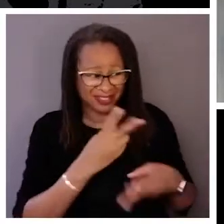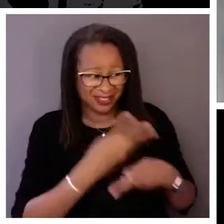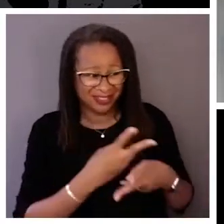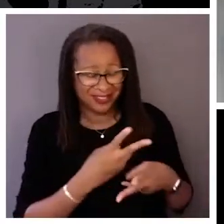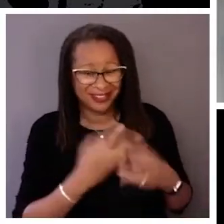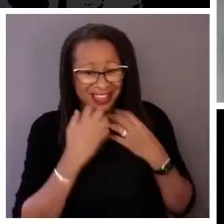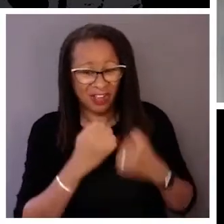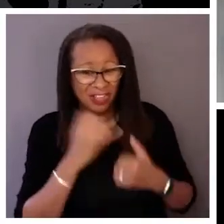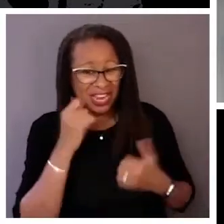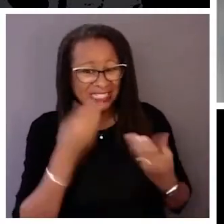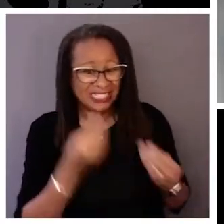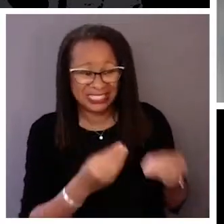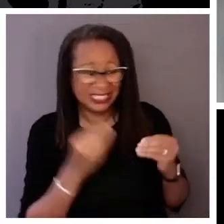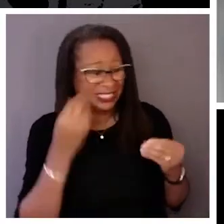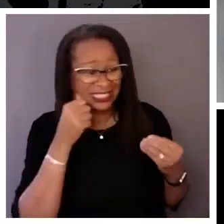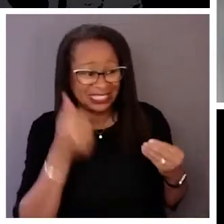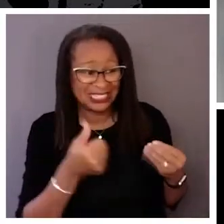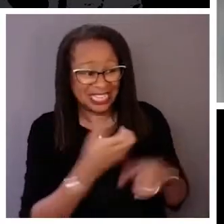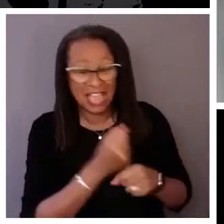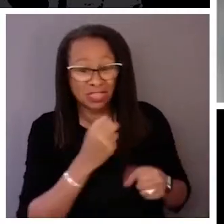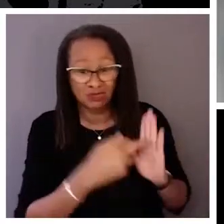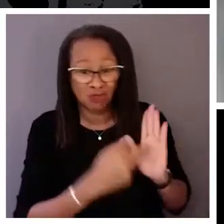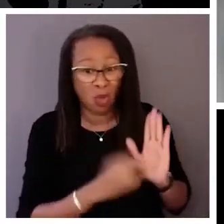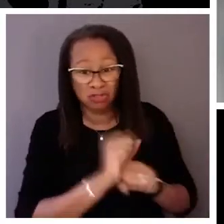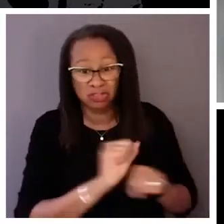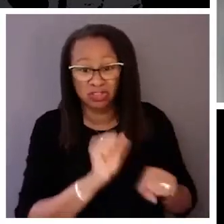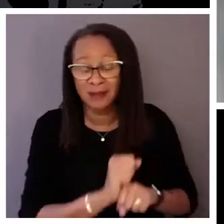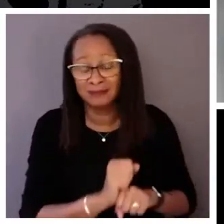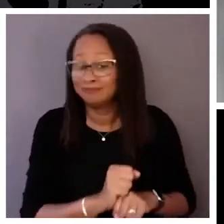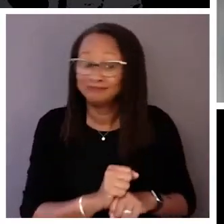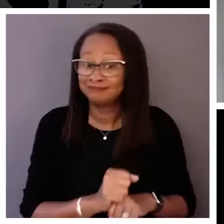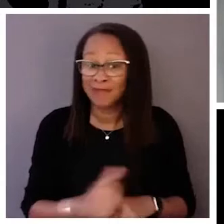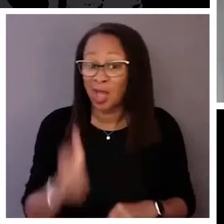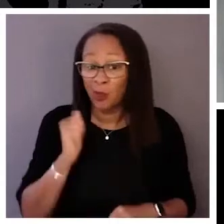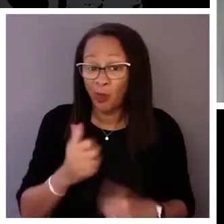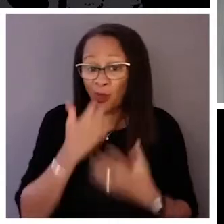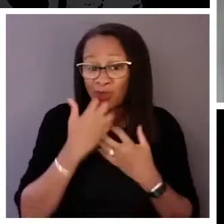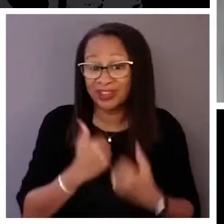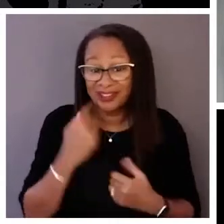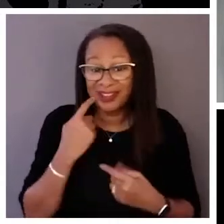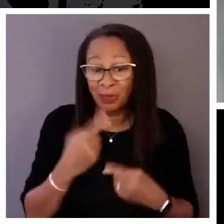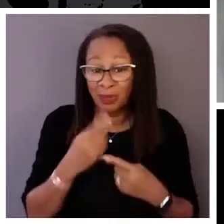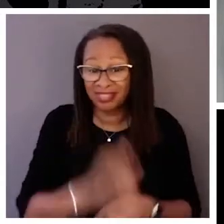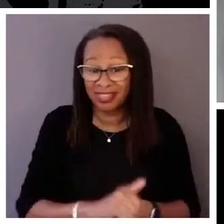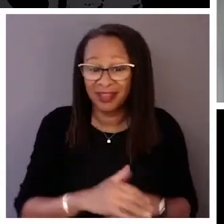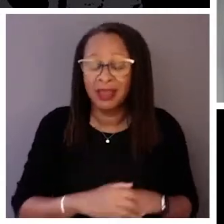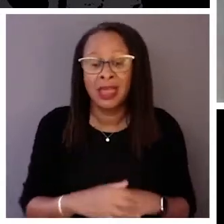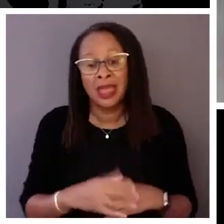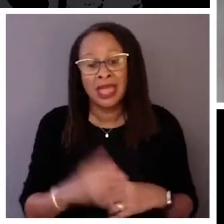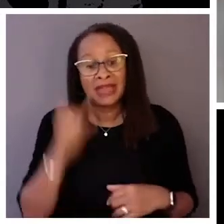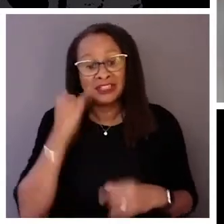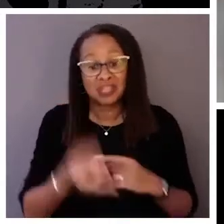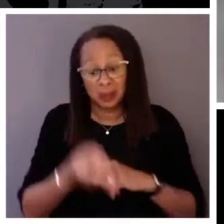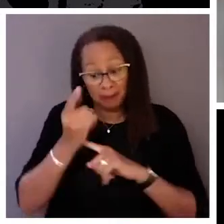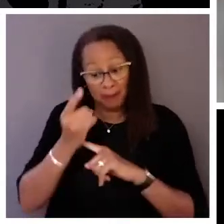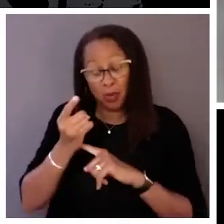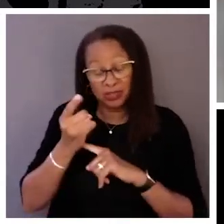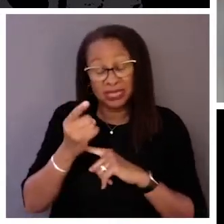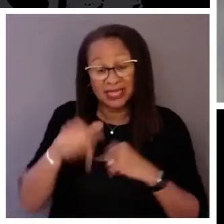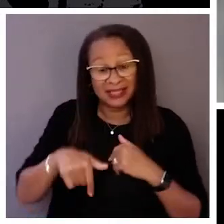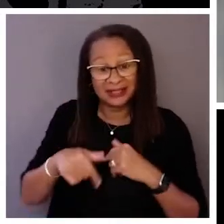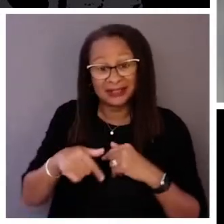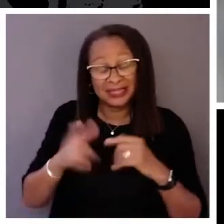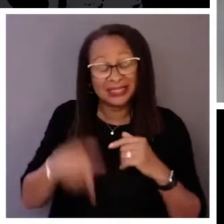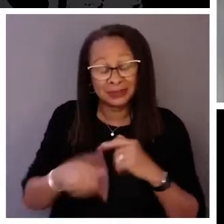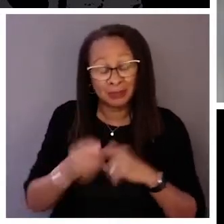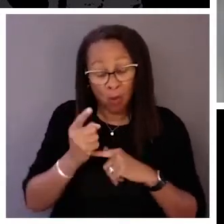get this role or that I didn't get this job? Like, you are not going to care. It's important to you in this moment. It won't be important to you when you're